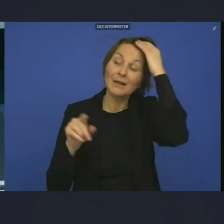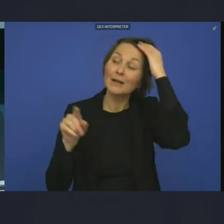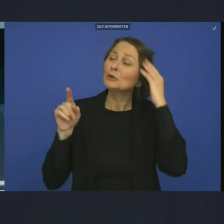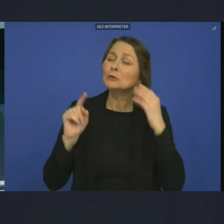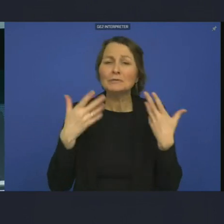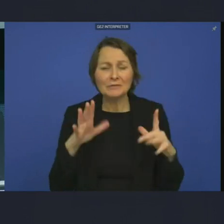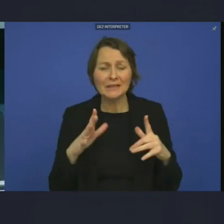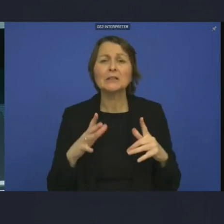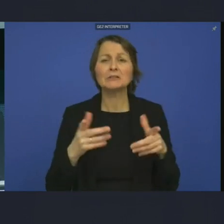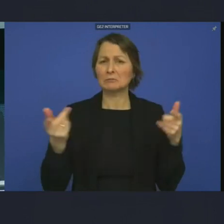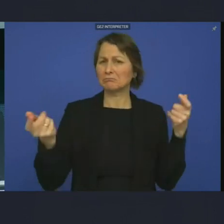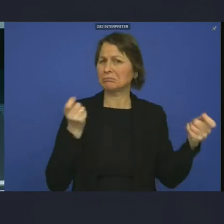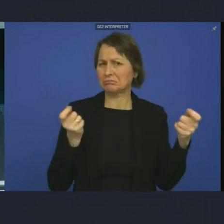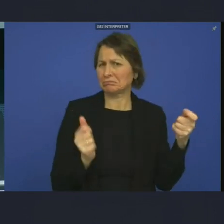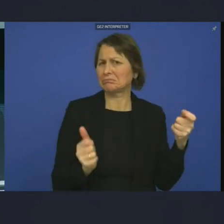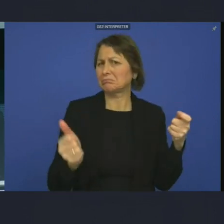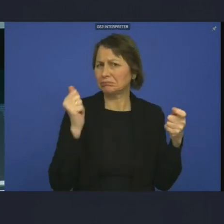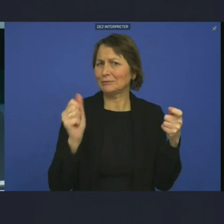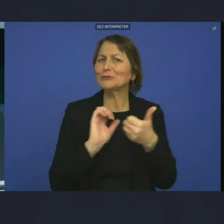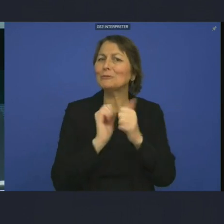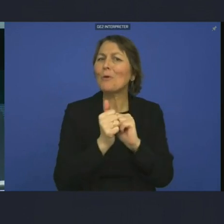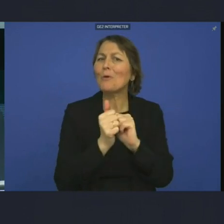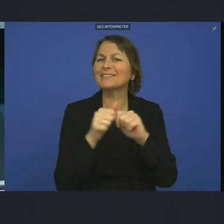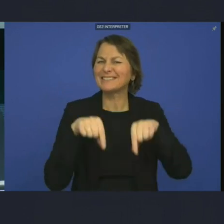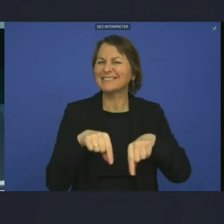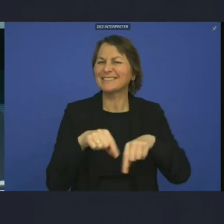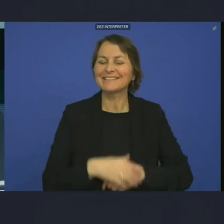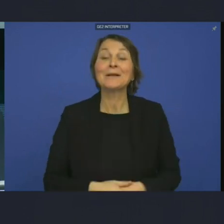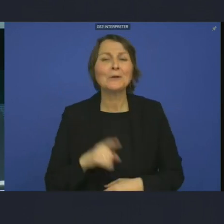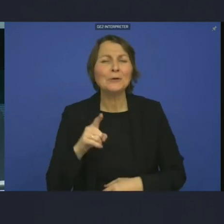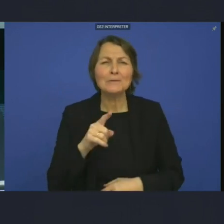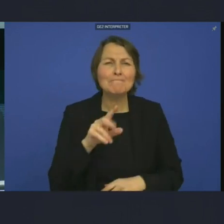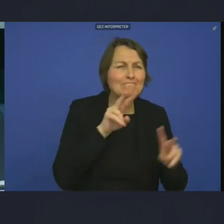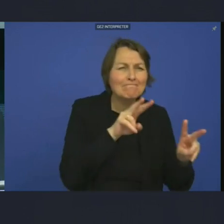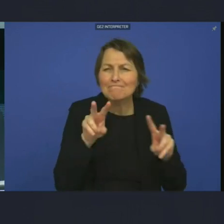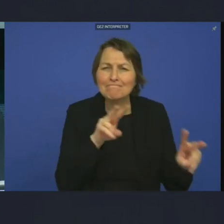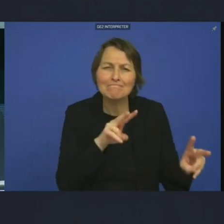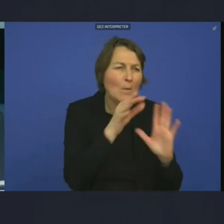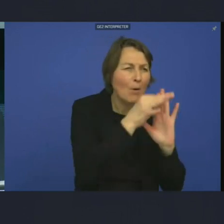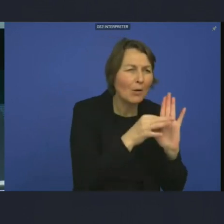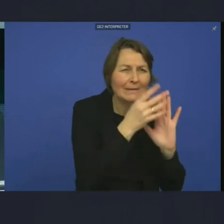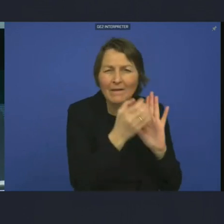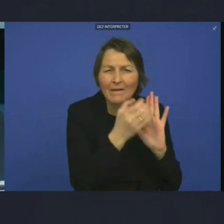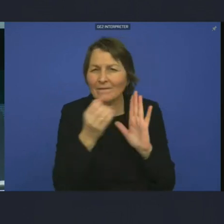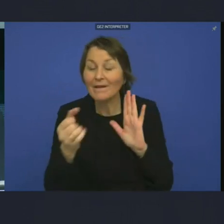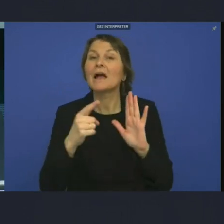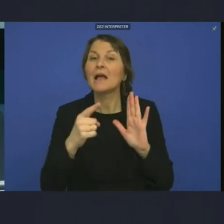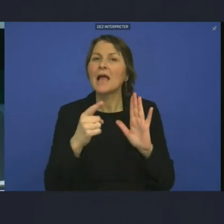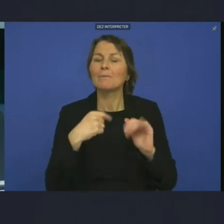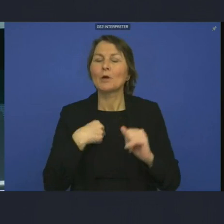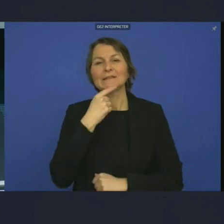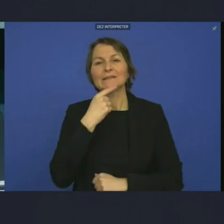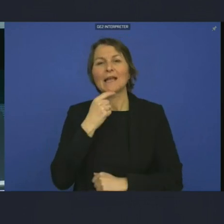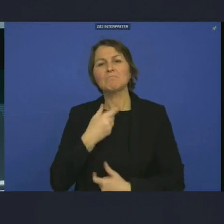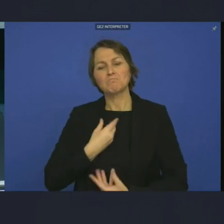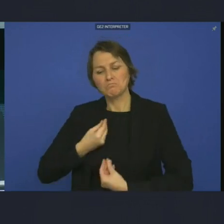of years ago. You're also following sport policy and giving the Finnish input to our European cooperation. So we're also very happy